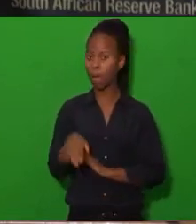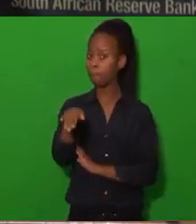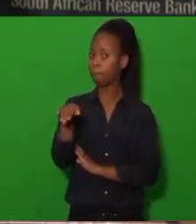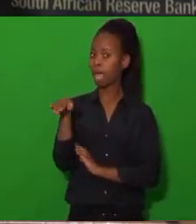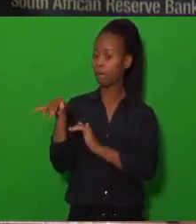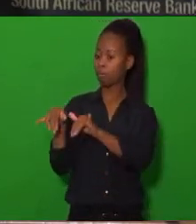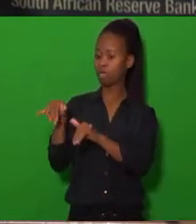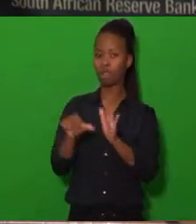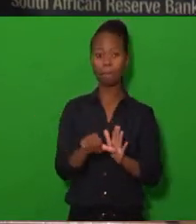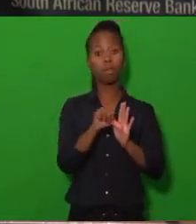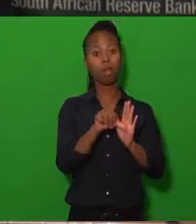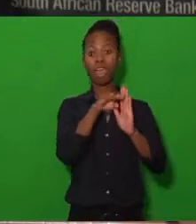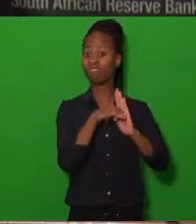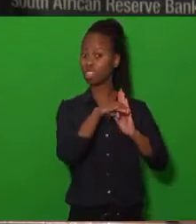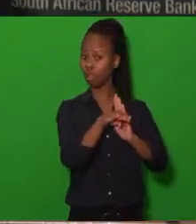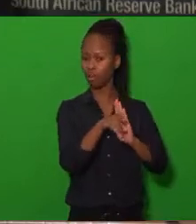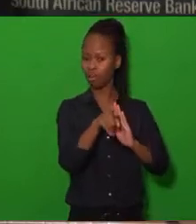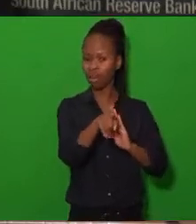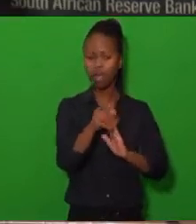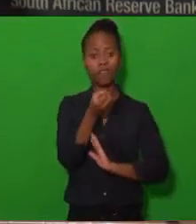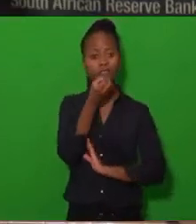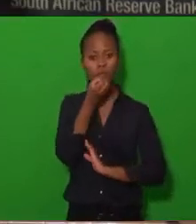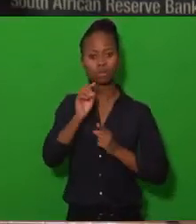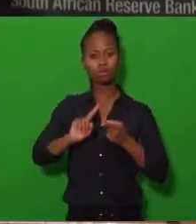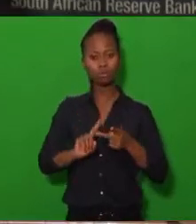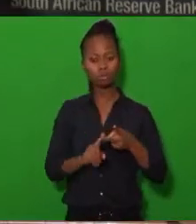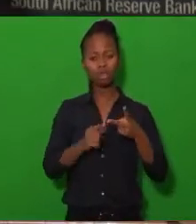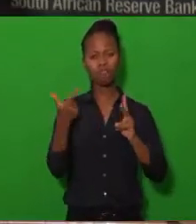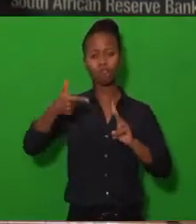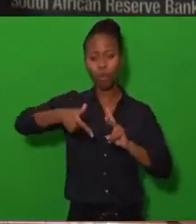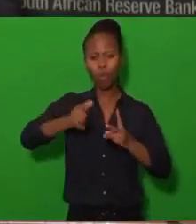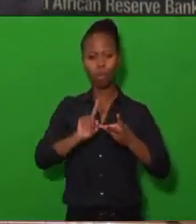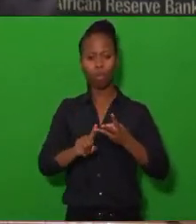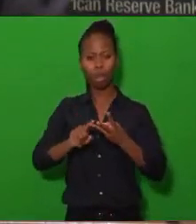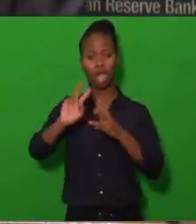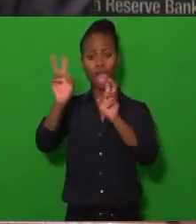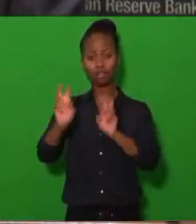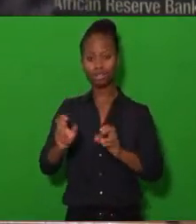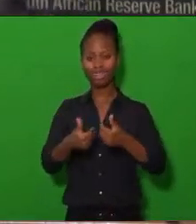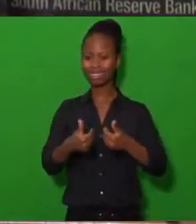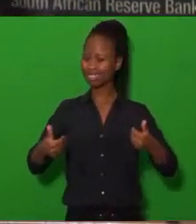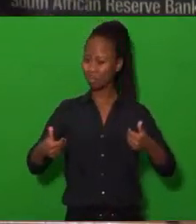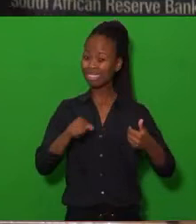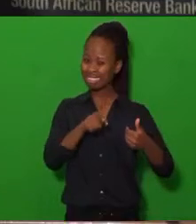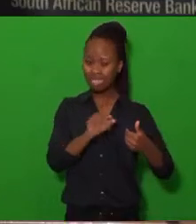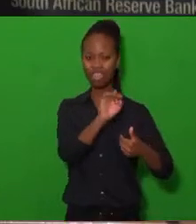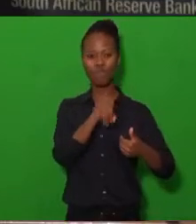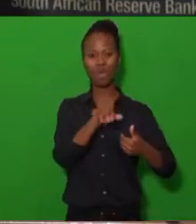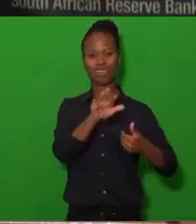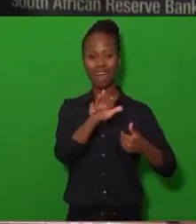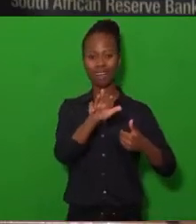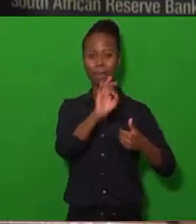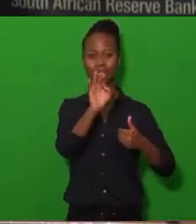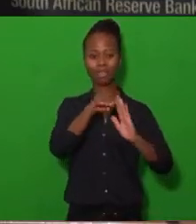of core inflation, which excludes food, fuel, and electricity, decreased slightly